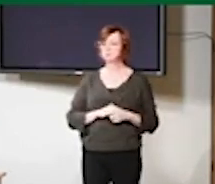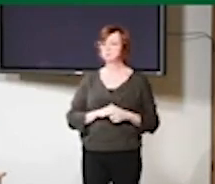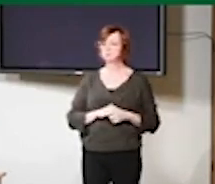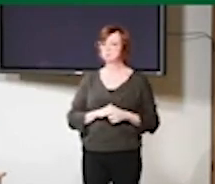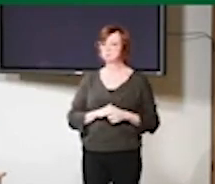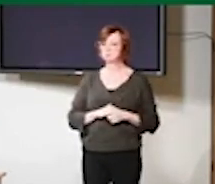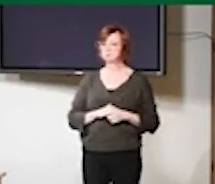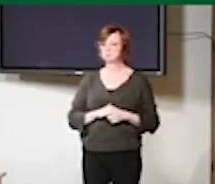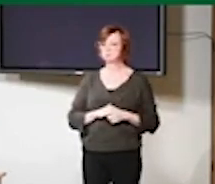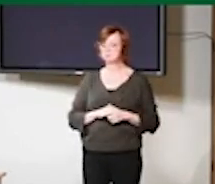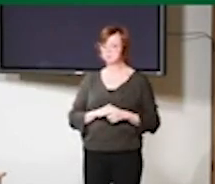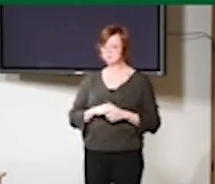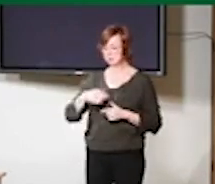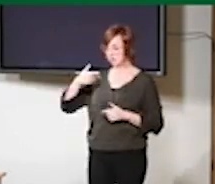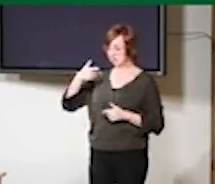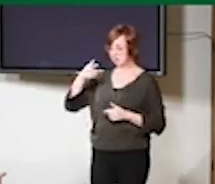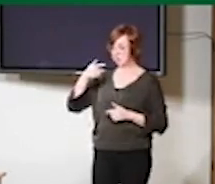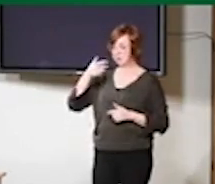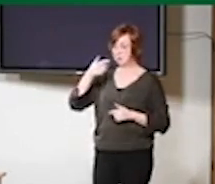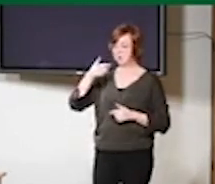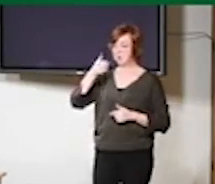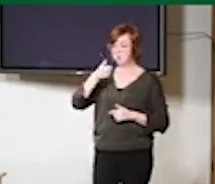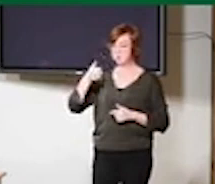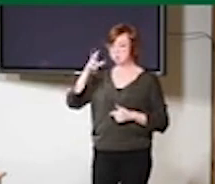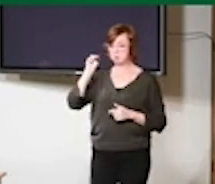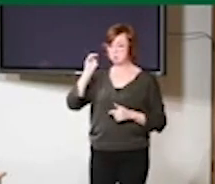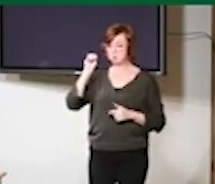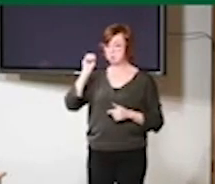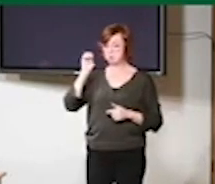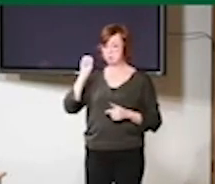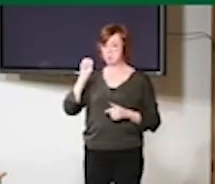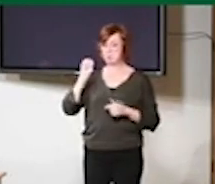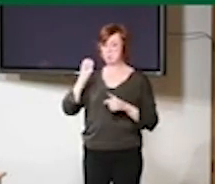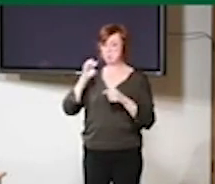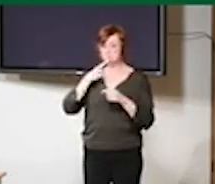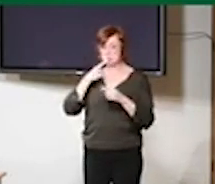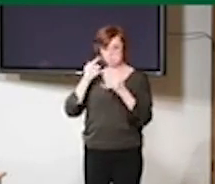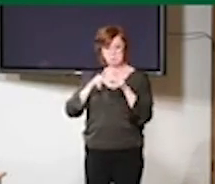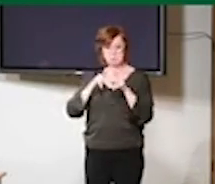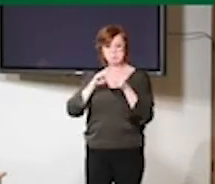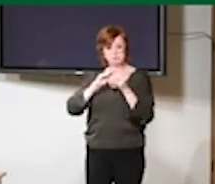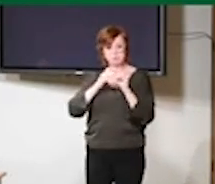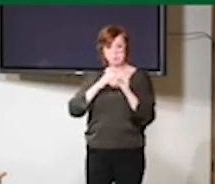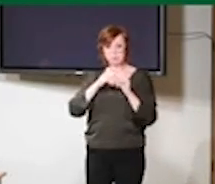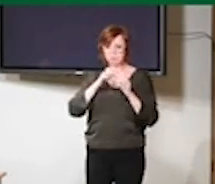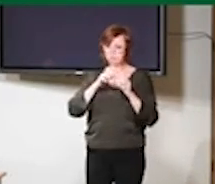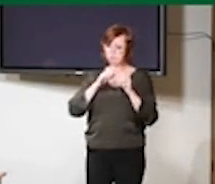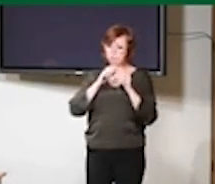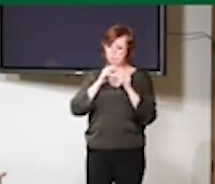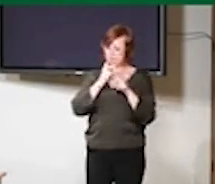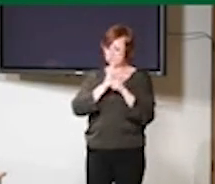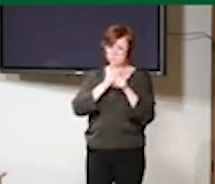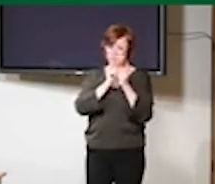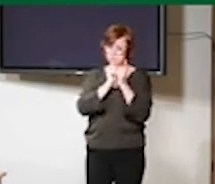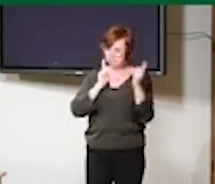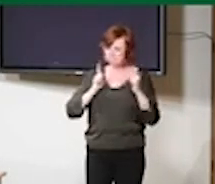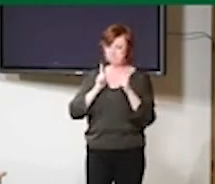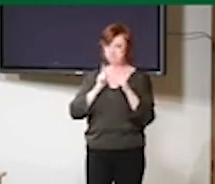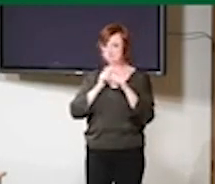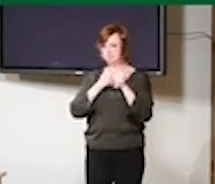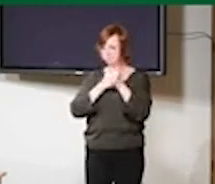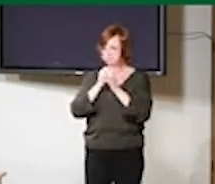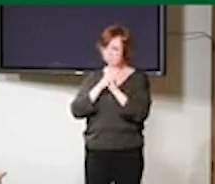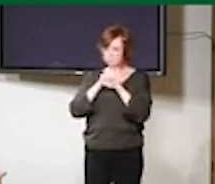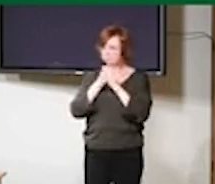what people are doing right now is making an impact. I'd like to know, whether we see anything in the numbers, whether you think the numbers, we obviously saw a lot of increases